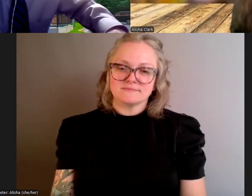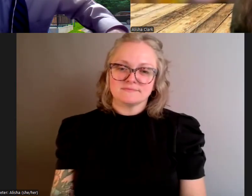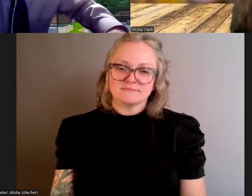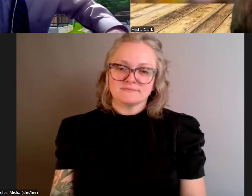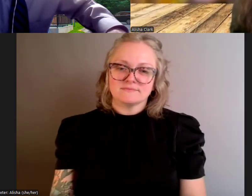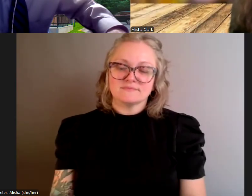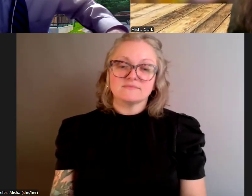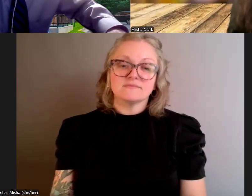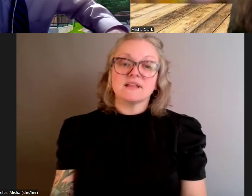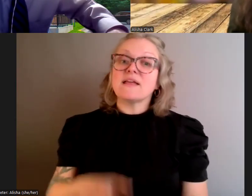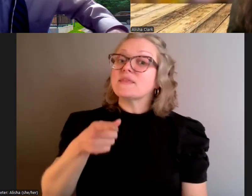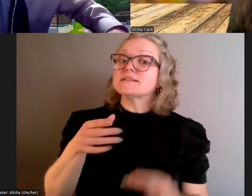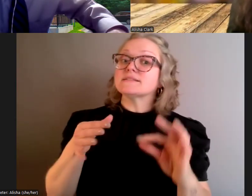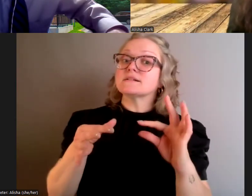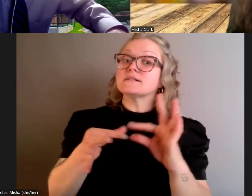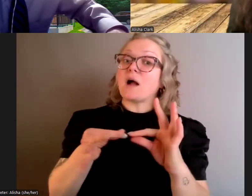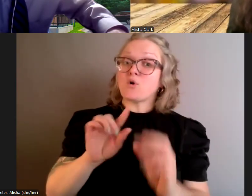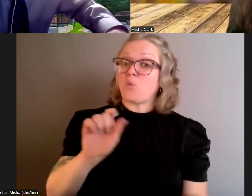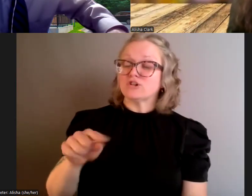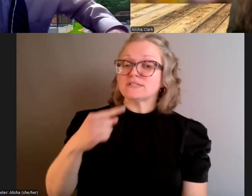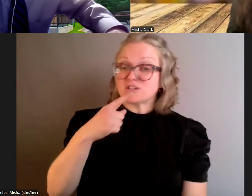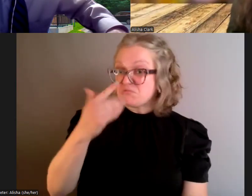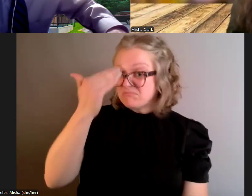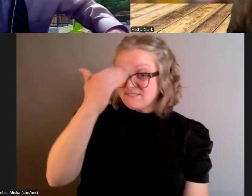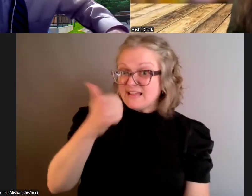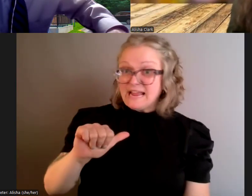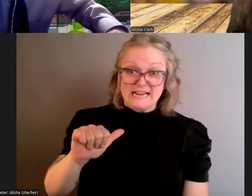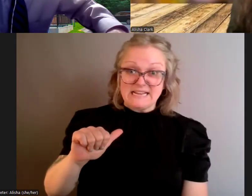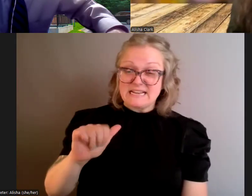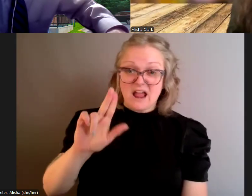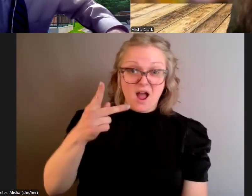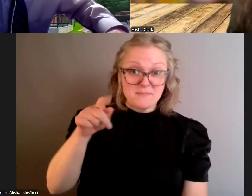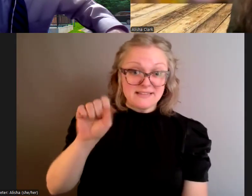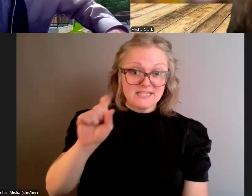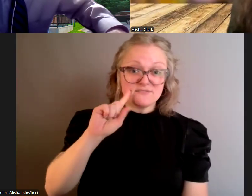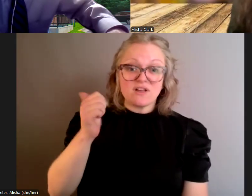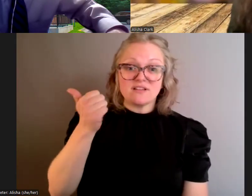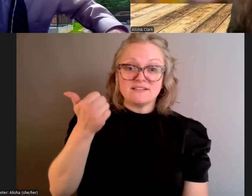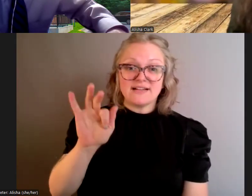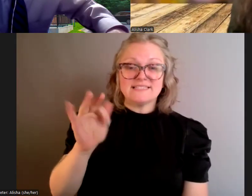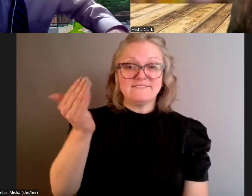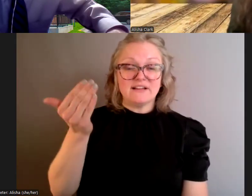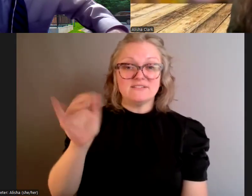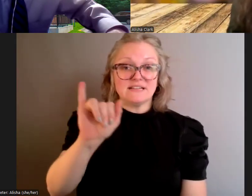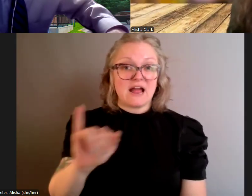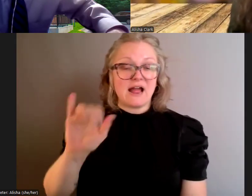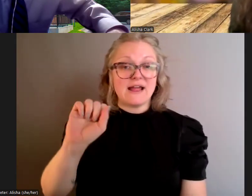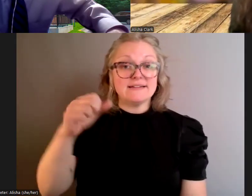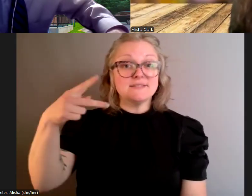This question is, are you aware of any updates on the 1950 ISPA?